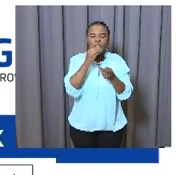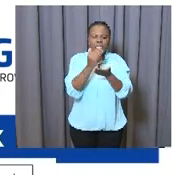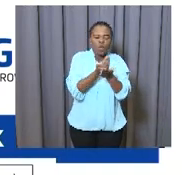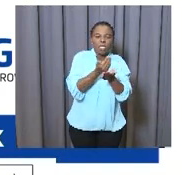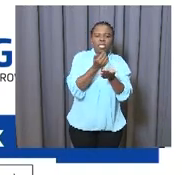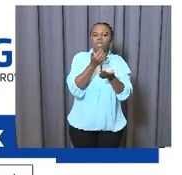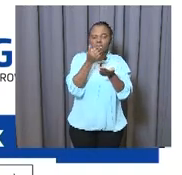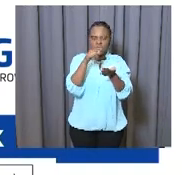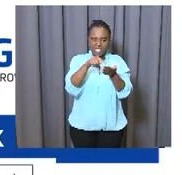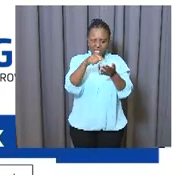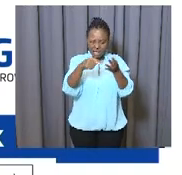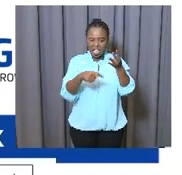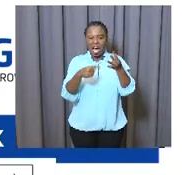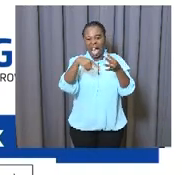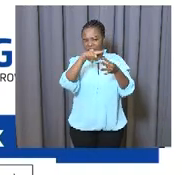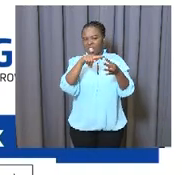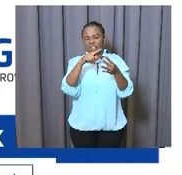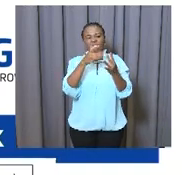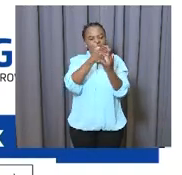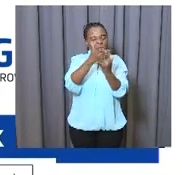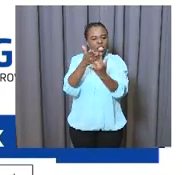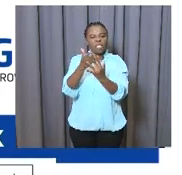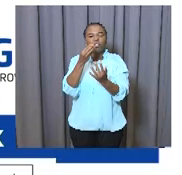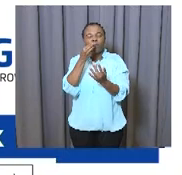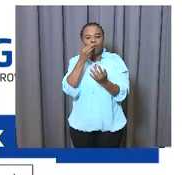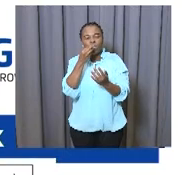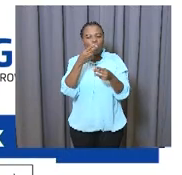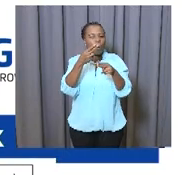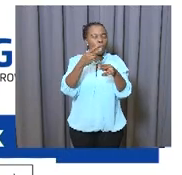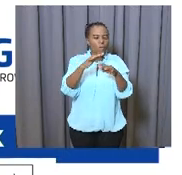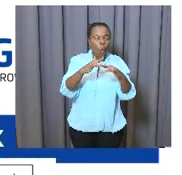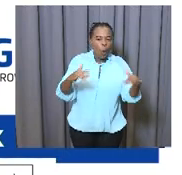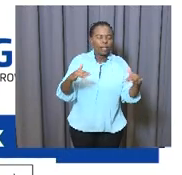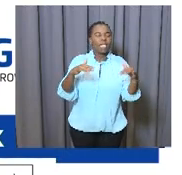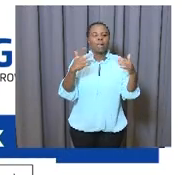interventions, as well as other interventions related to water and sanitation